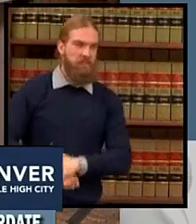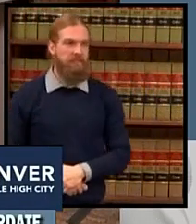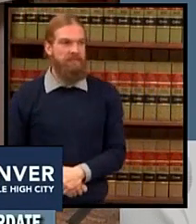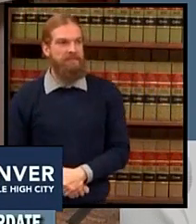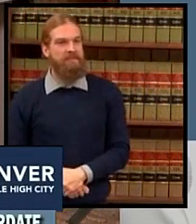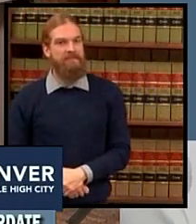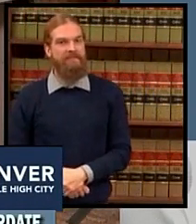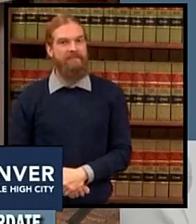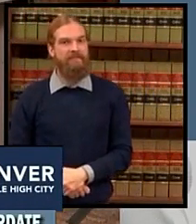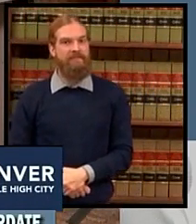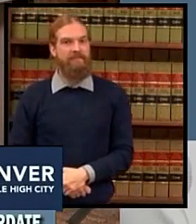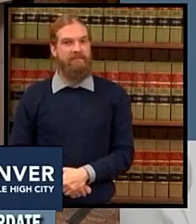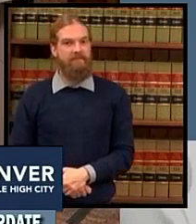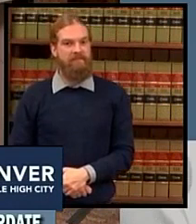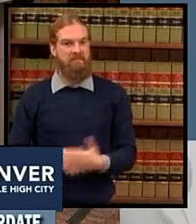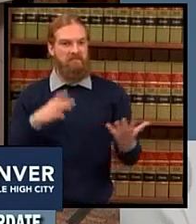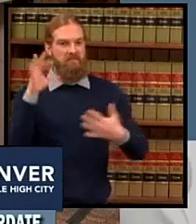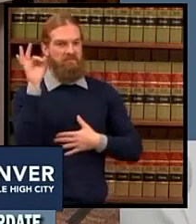27